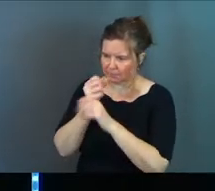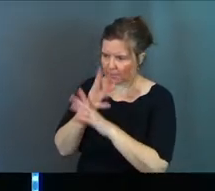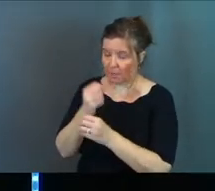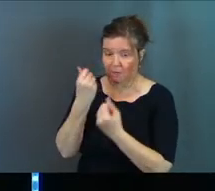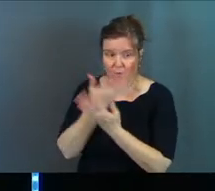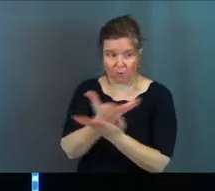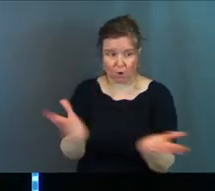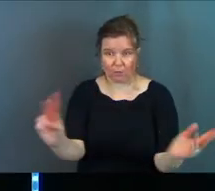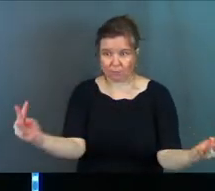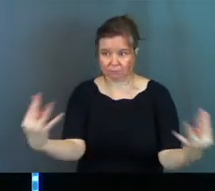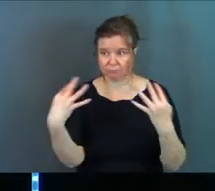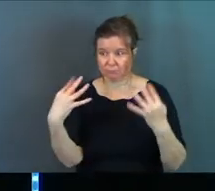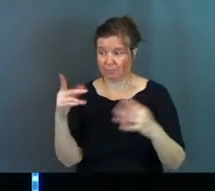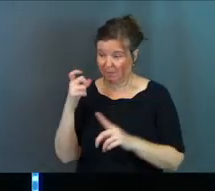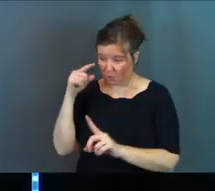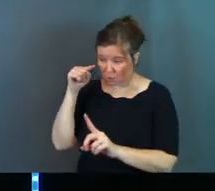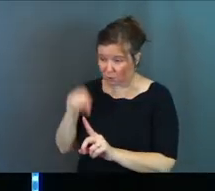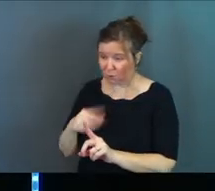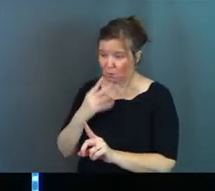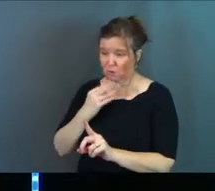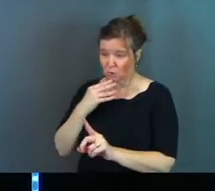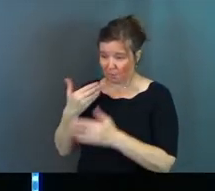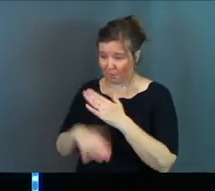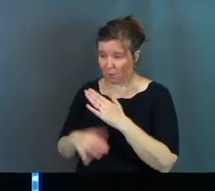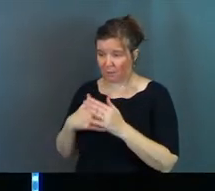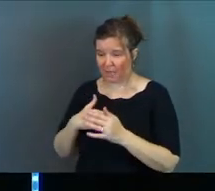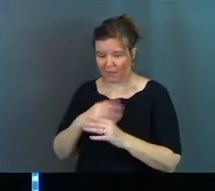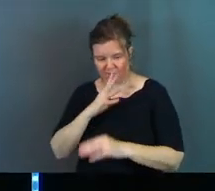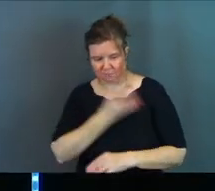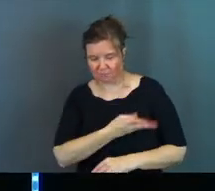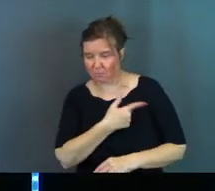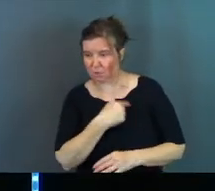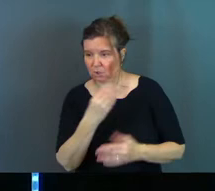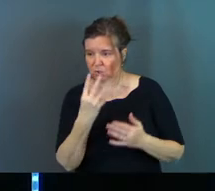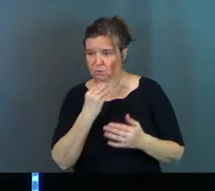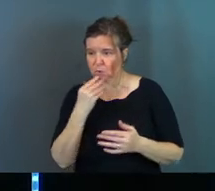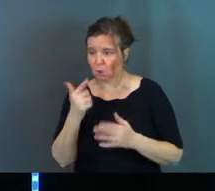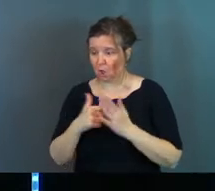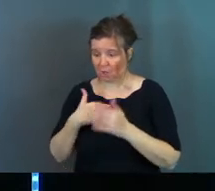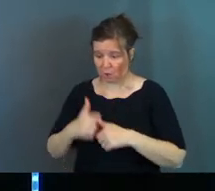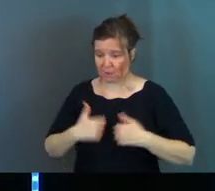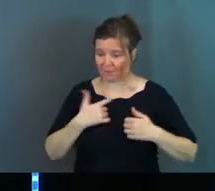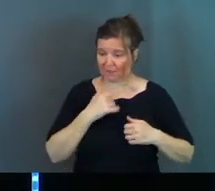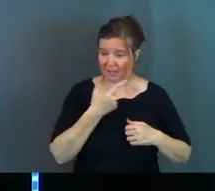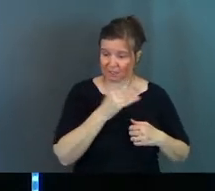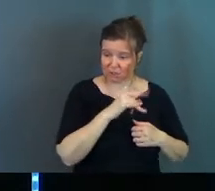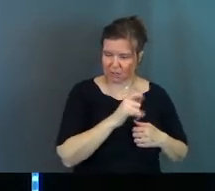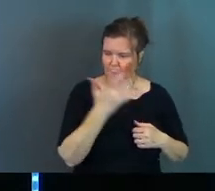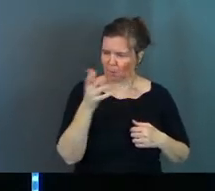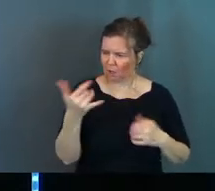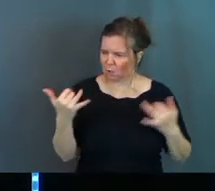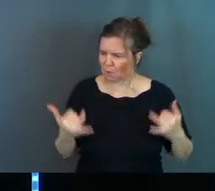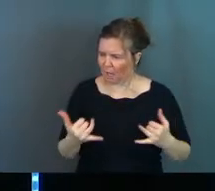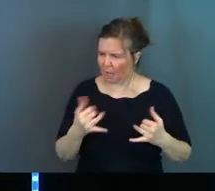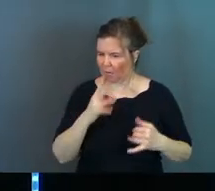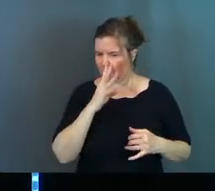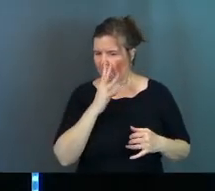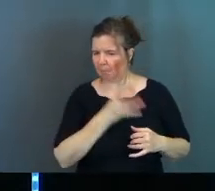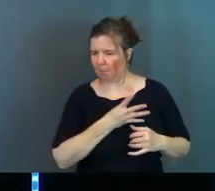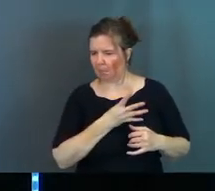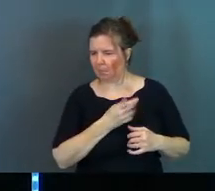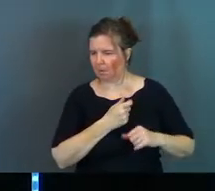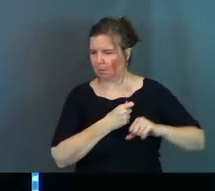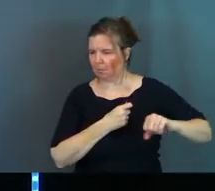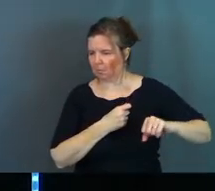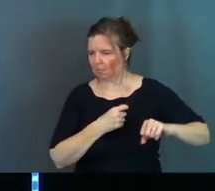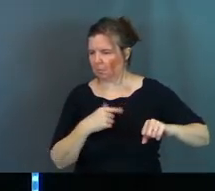in front of all the others, since you, a Jew by birth, have discarded the Jewish laws and are living like a Gentile, why are you now